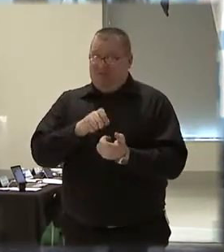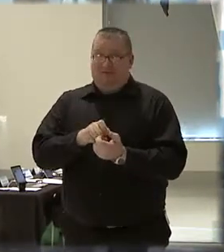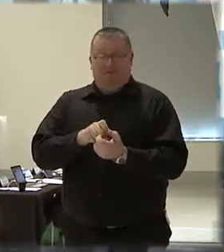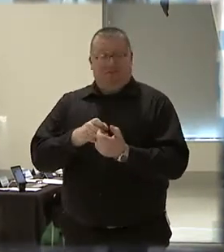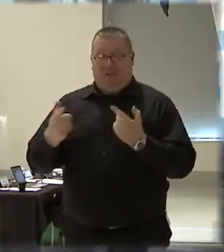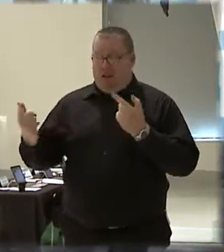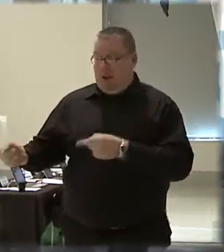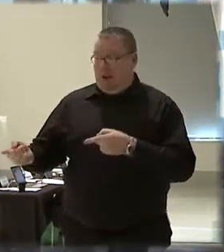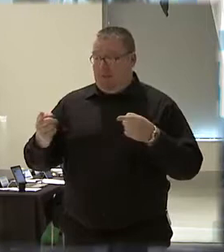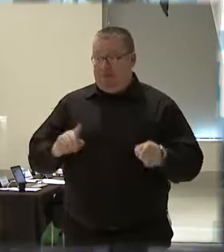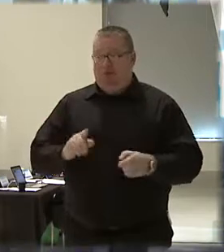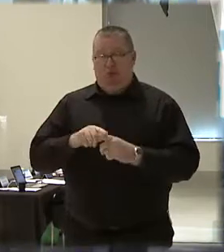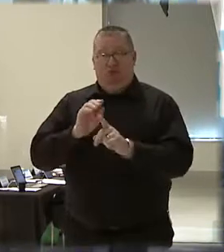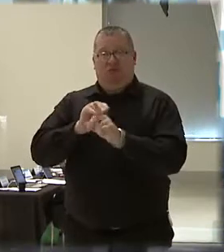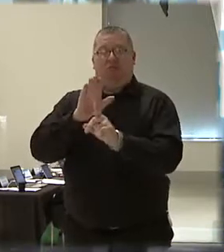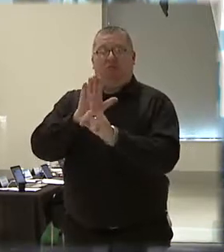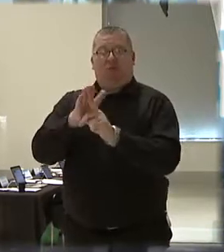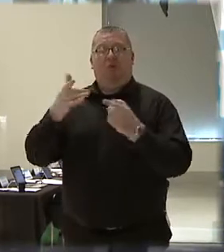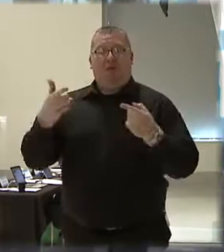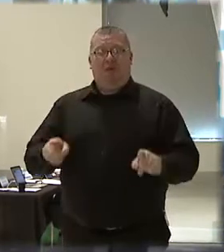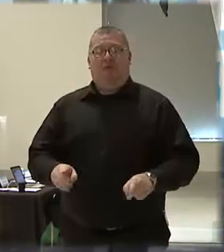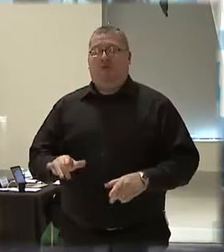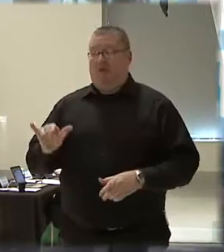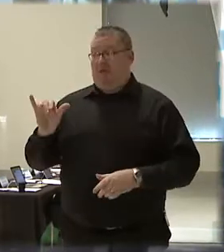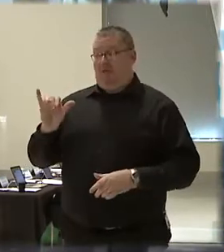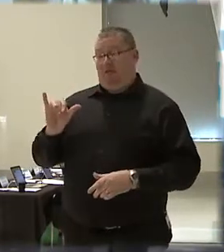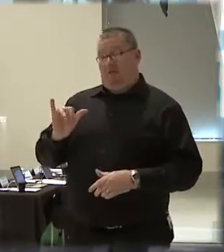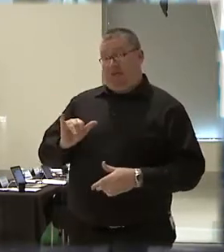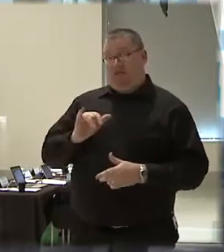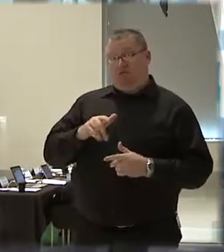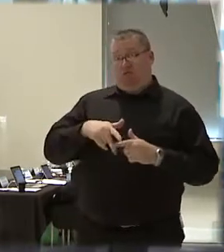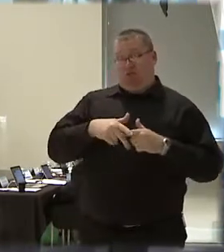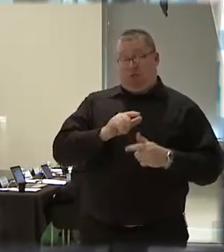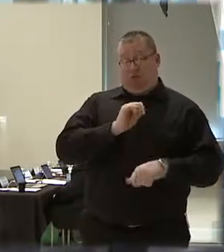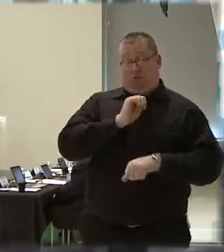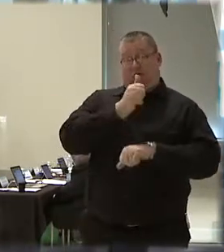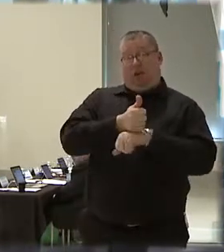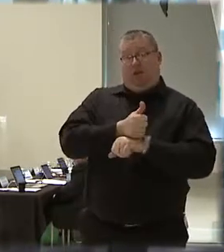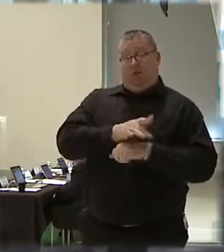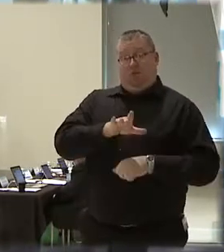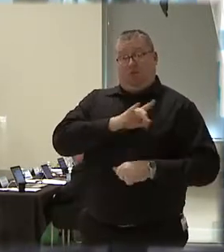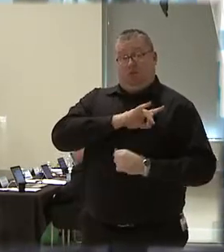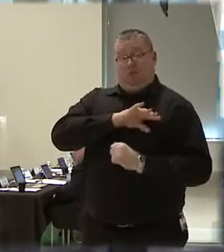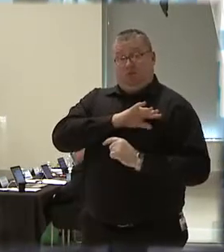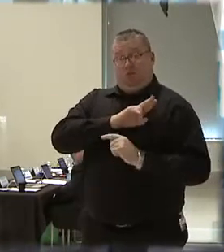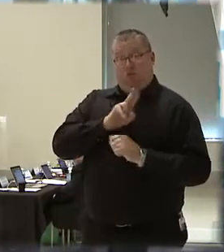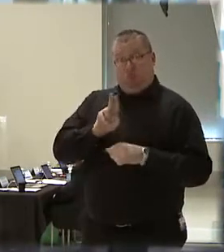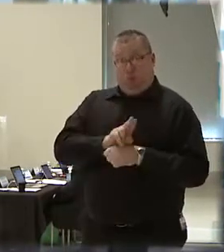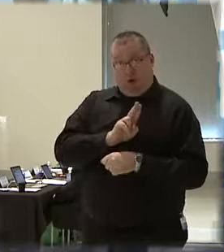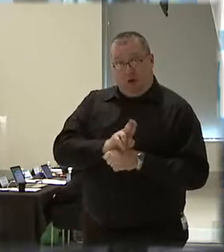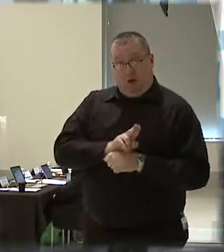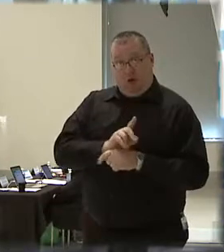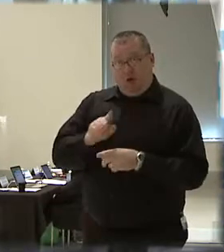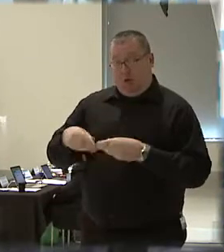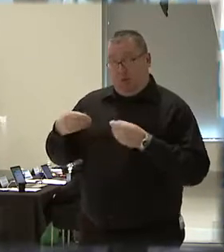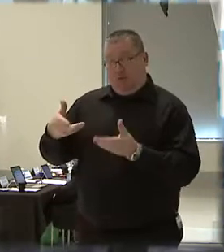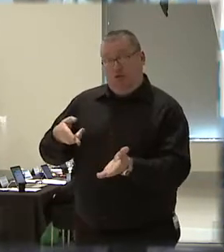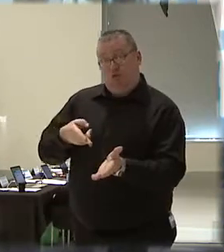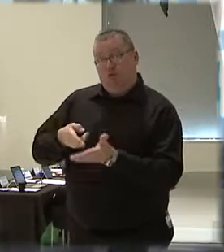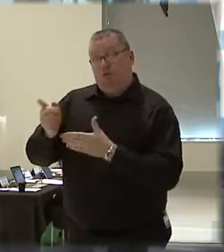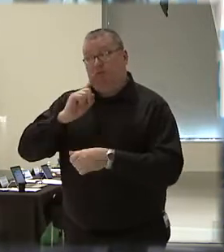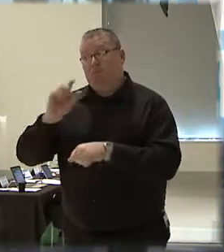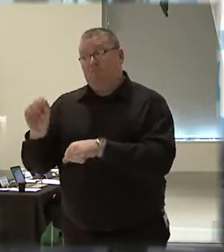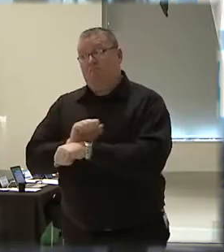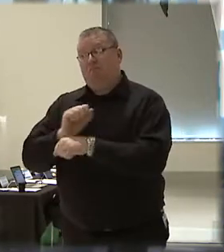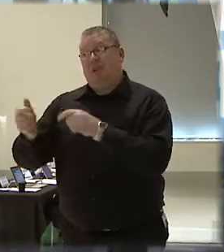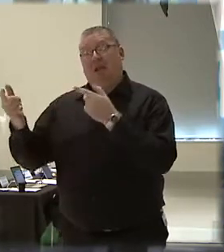out. If this tool is being worn and it provides the truth of what happened during